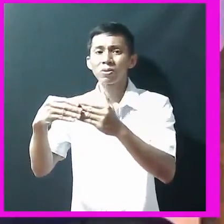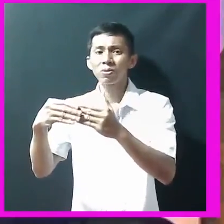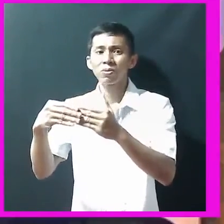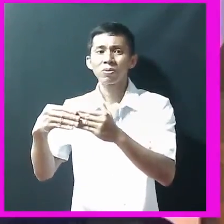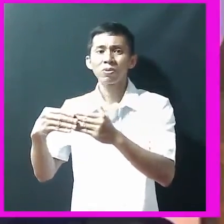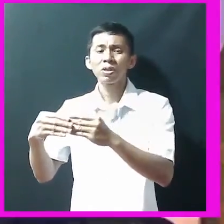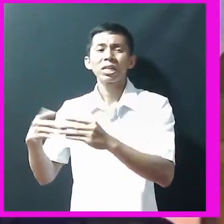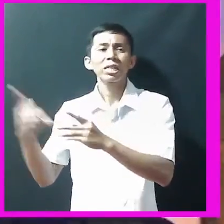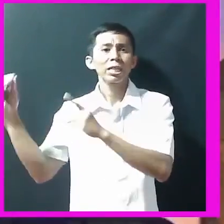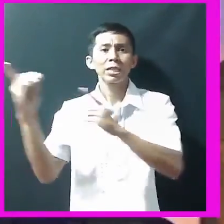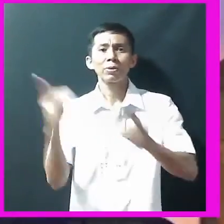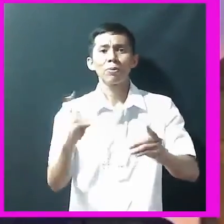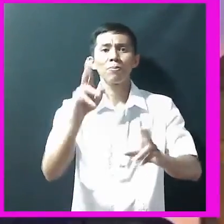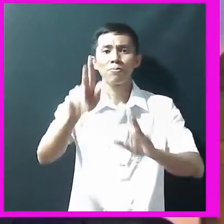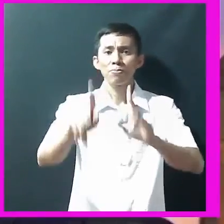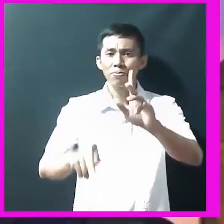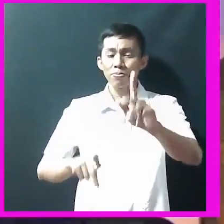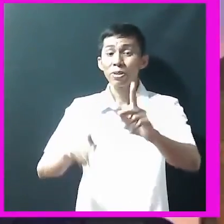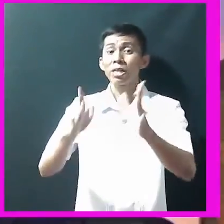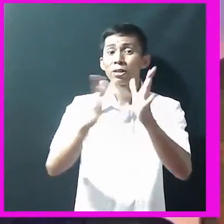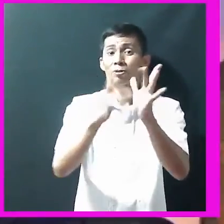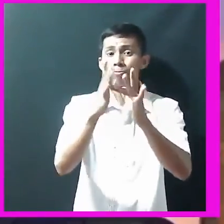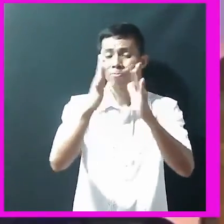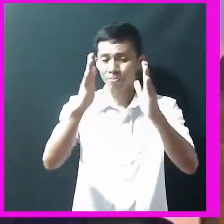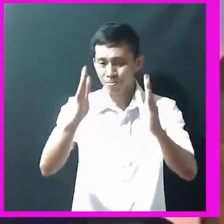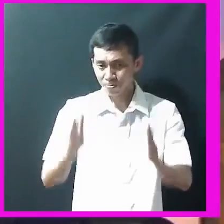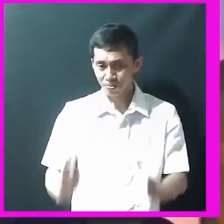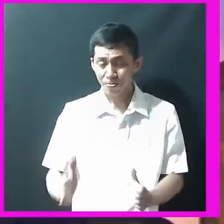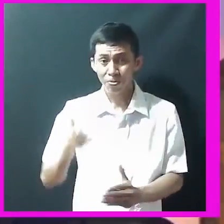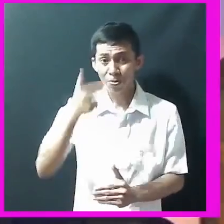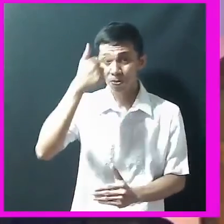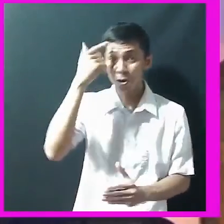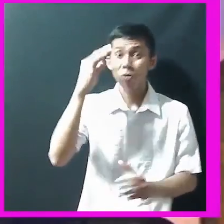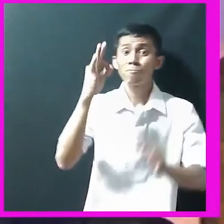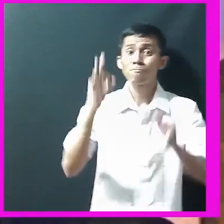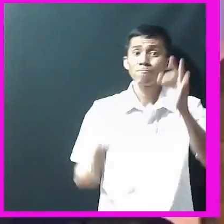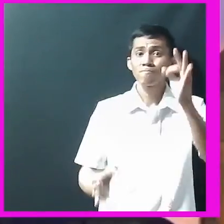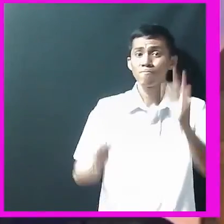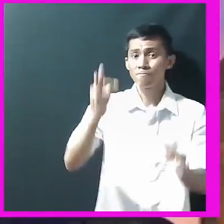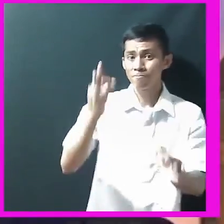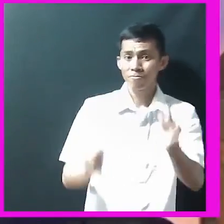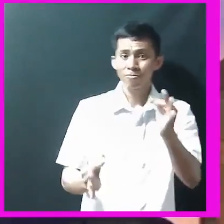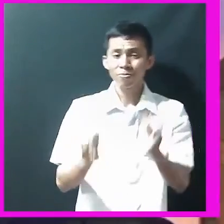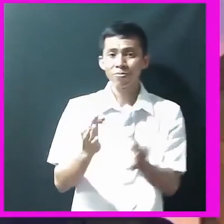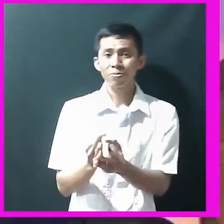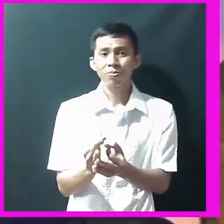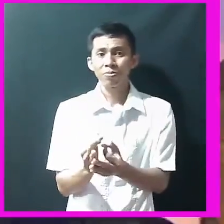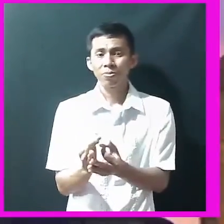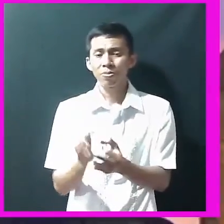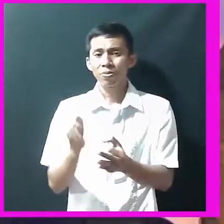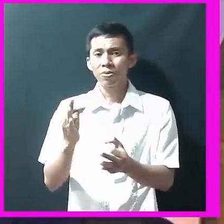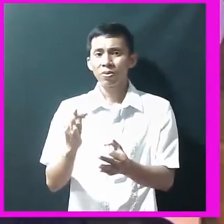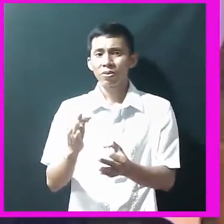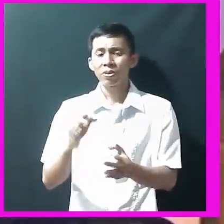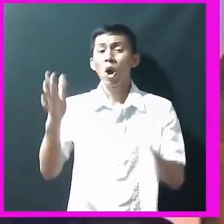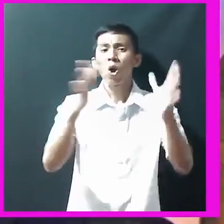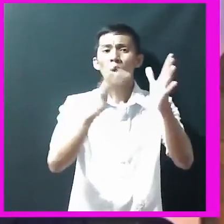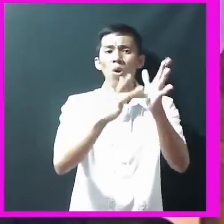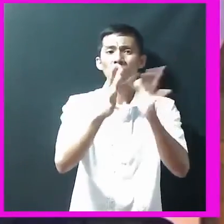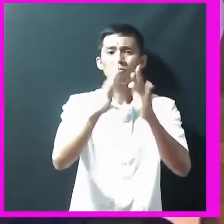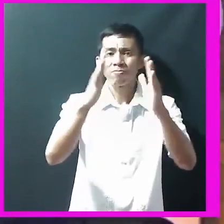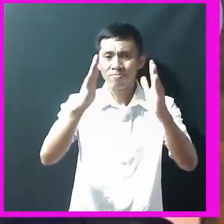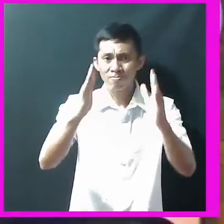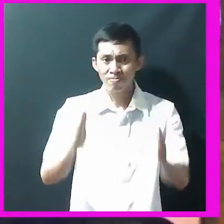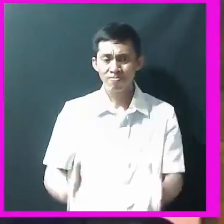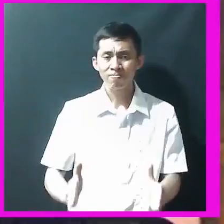people first. Before God will reign his judgment, he will delivers his